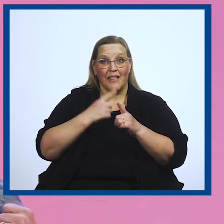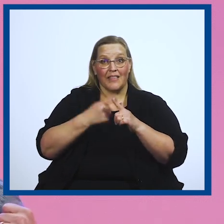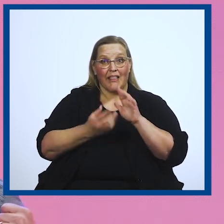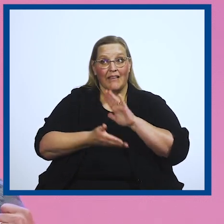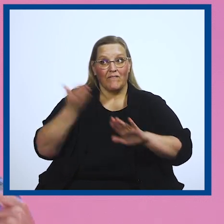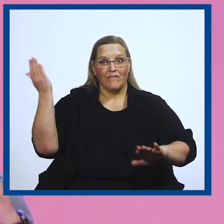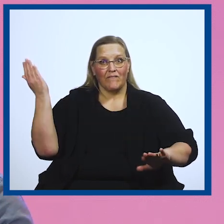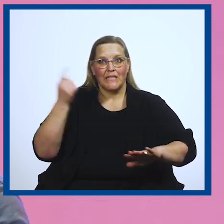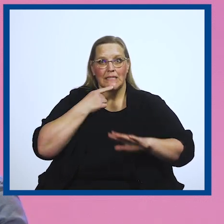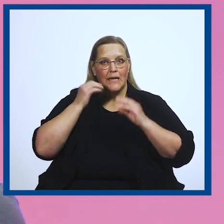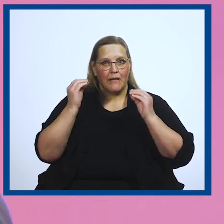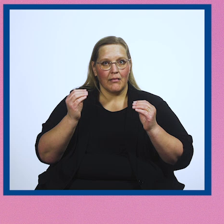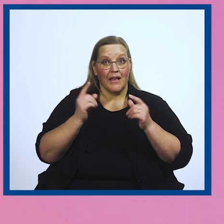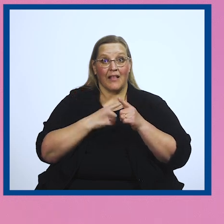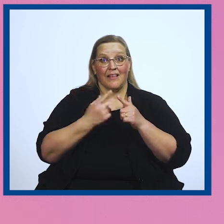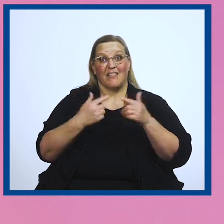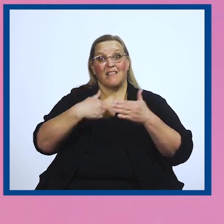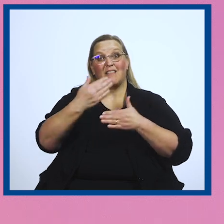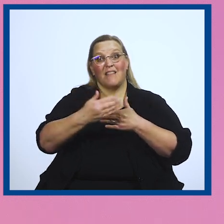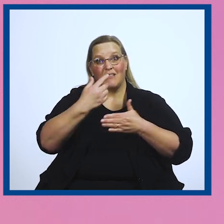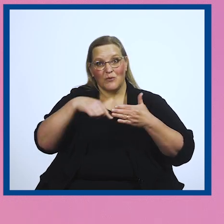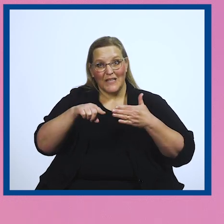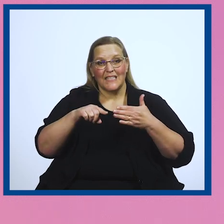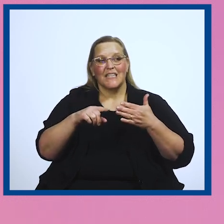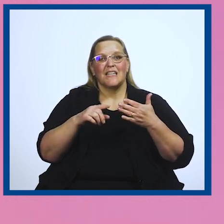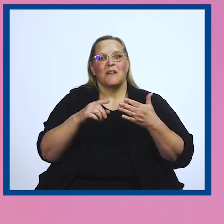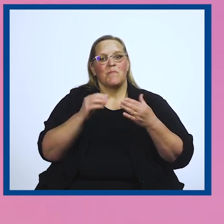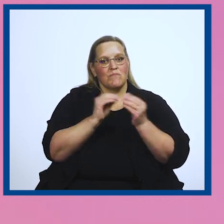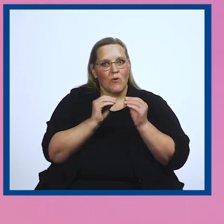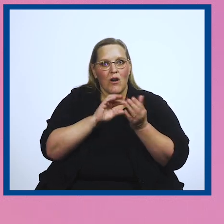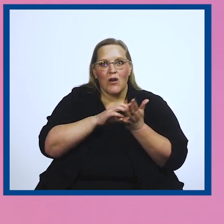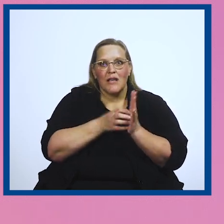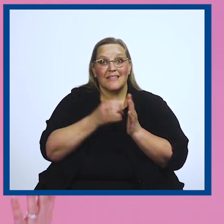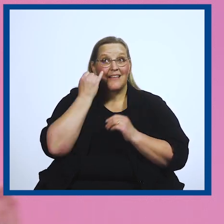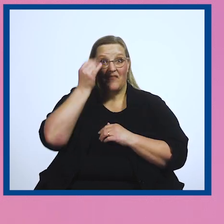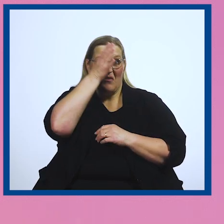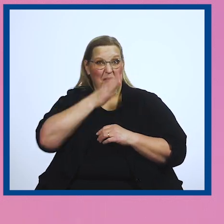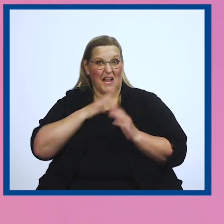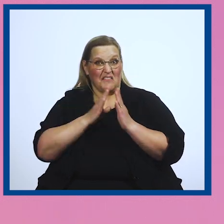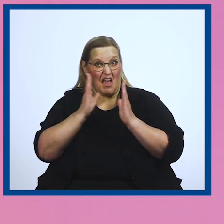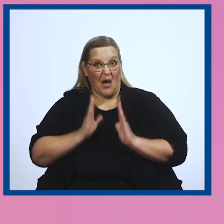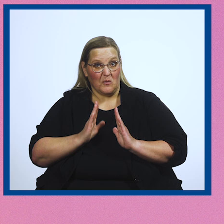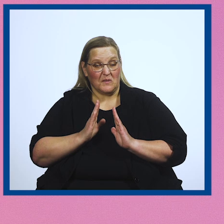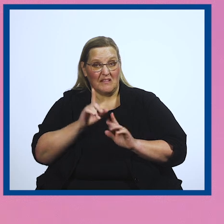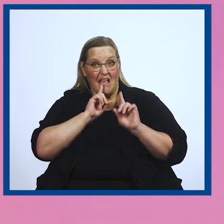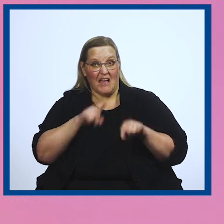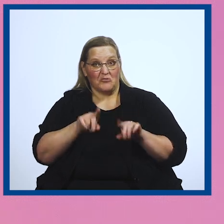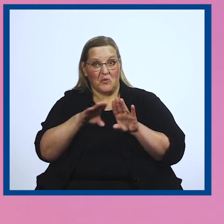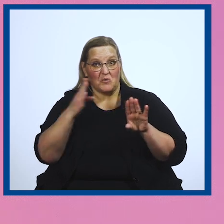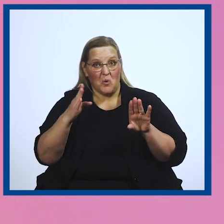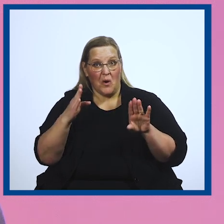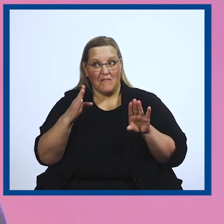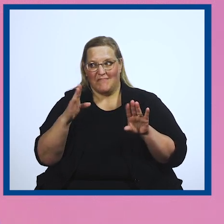anything. And then a week later, make some more cookies. If the man of the house answered the door, the family won't know there was ever cookies because he'll just eat them all.